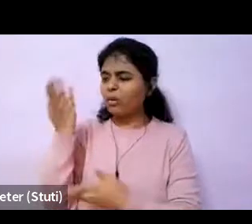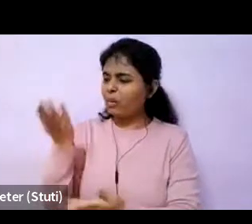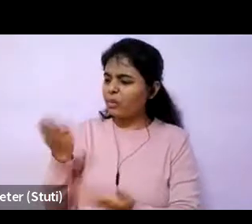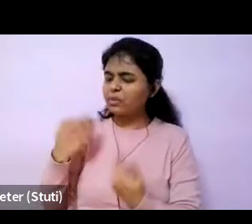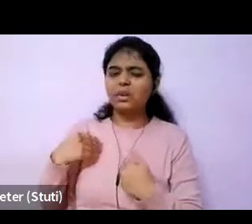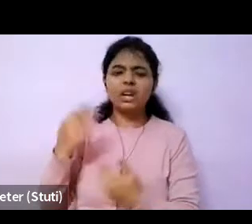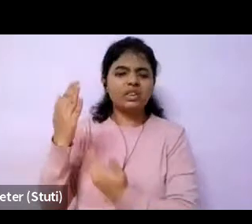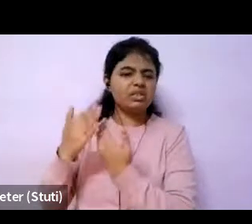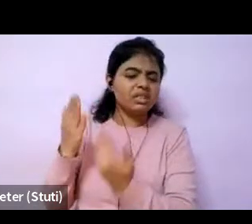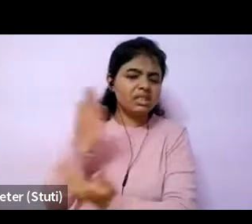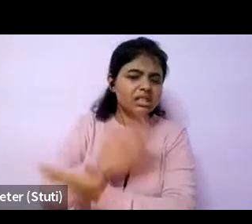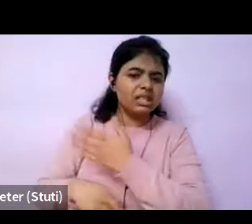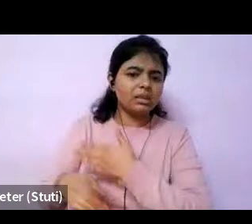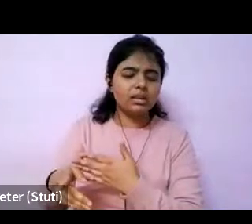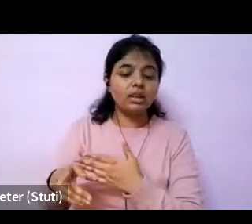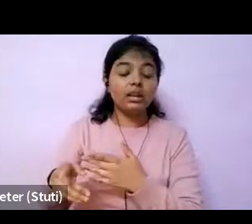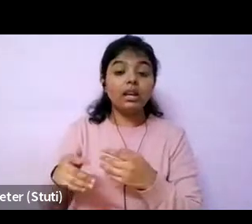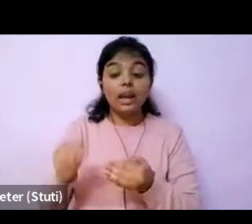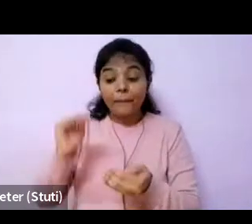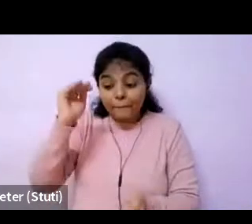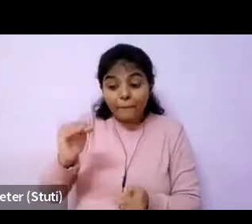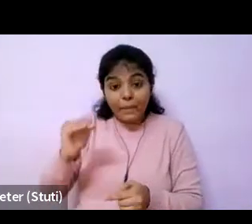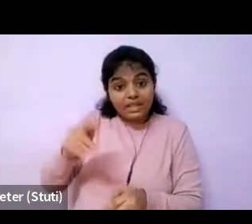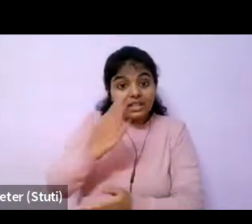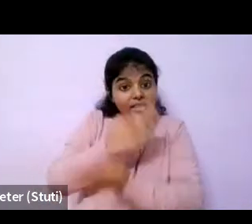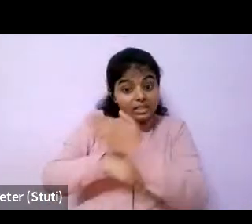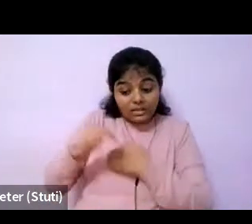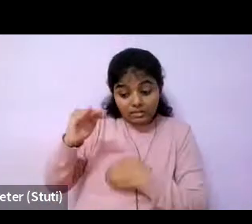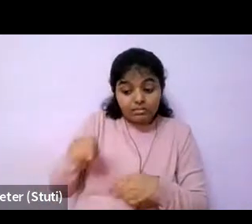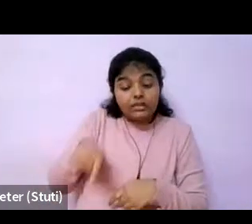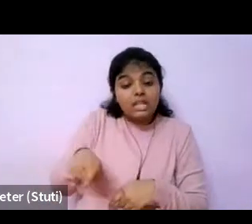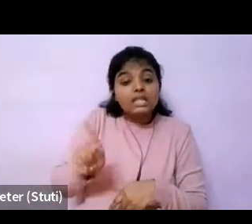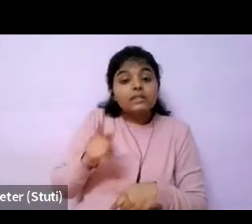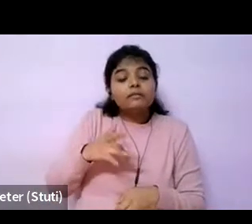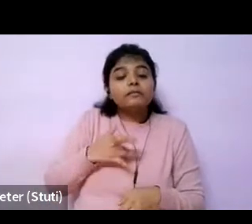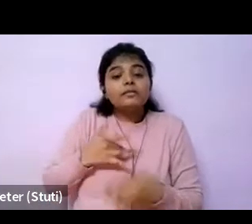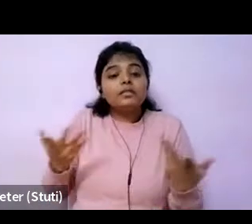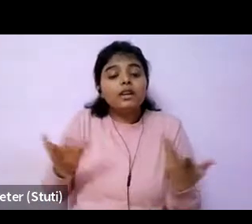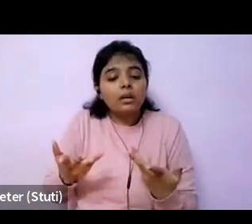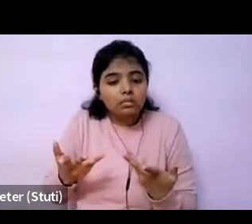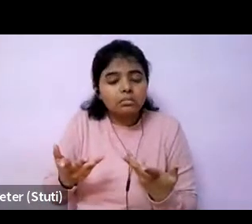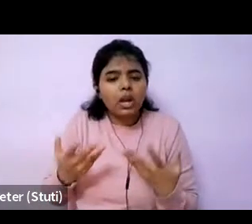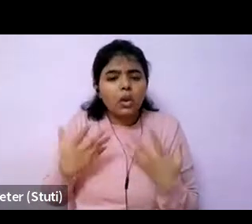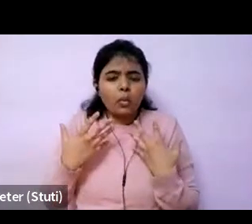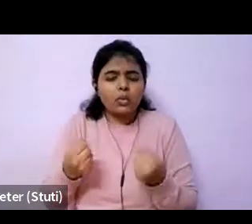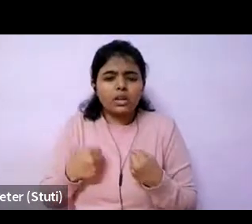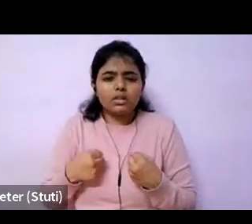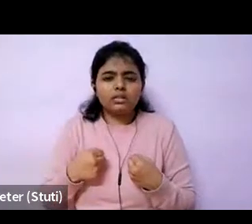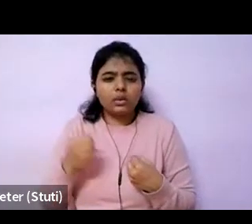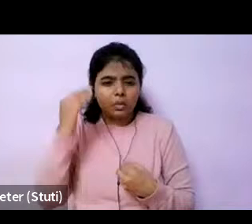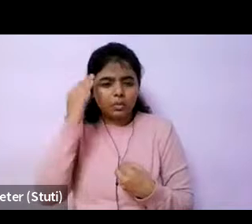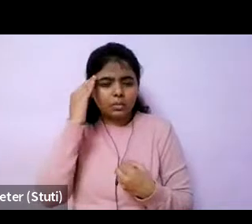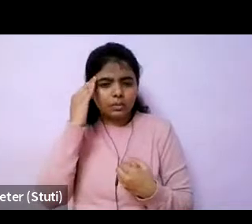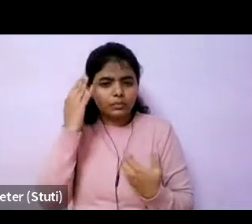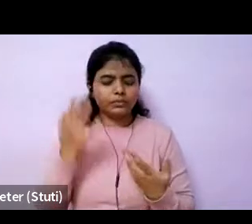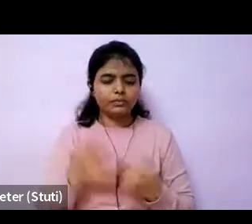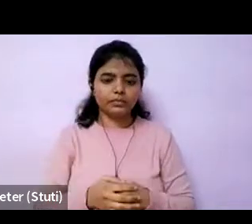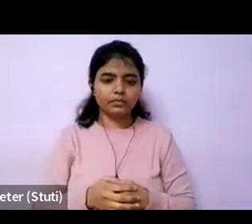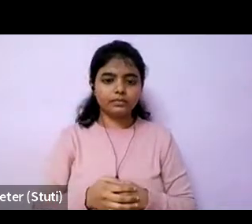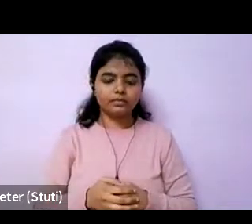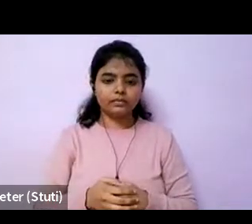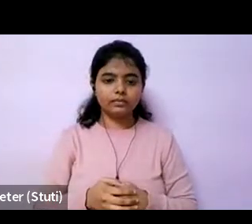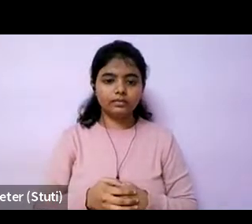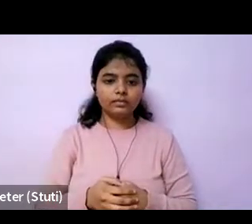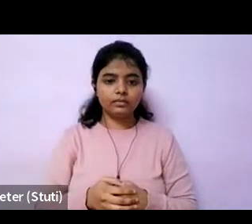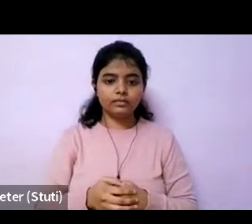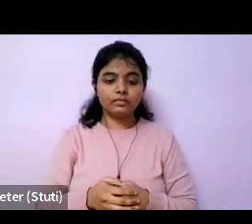of negotiates that? I'm just saying that. I mean, I totally understand what you mean, that he's not or she's not going to be able to make